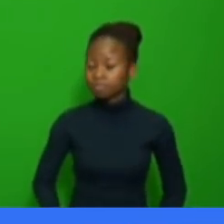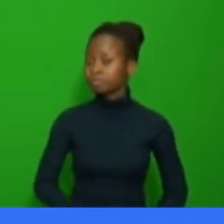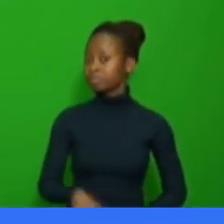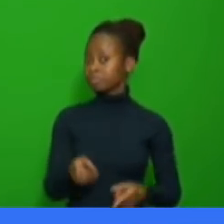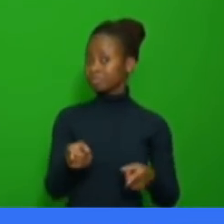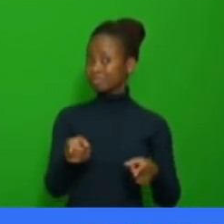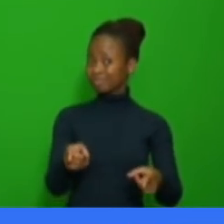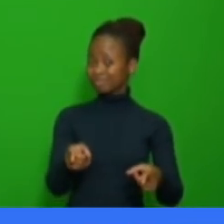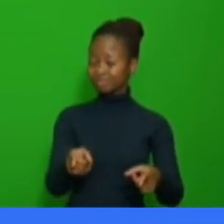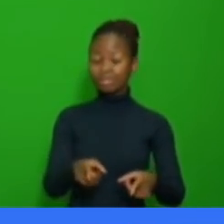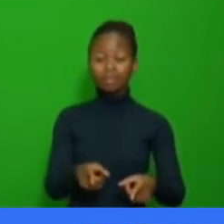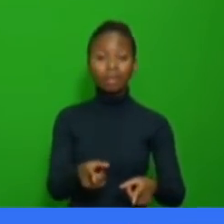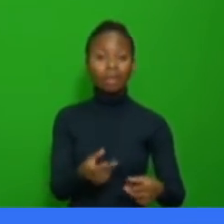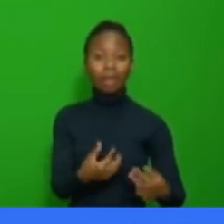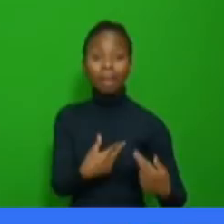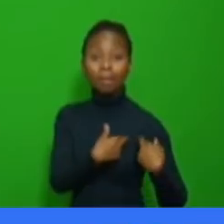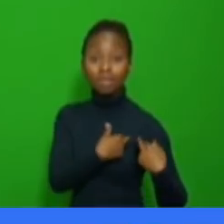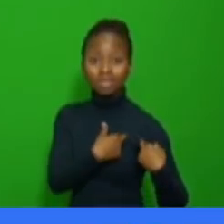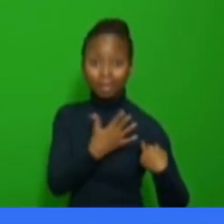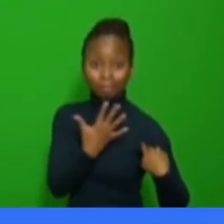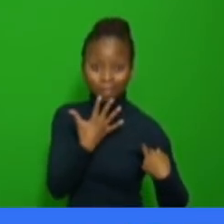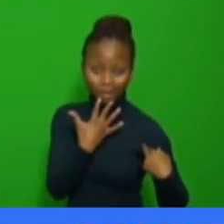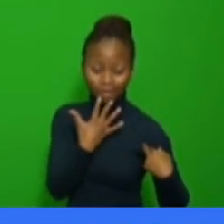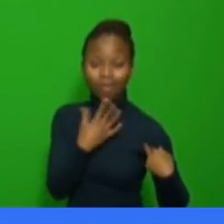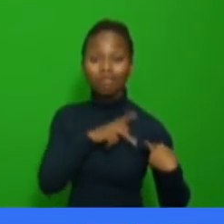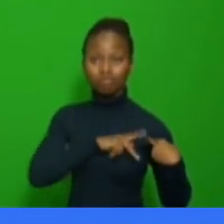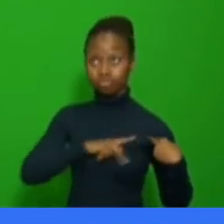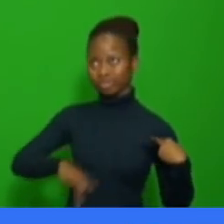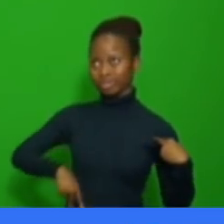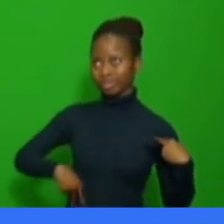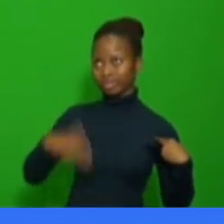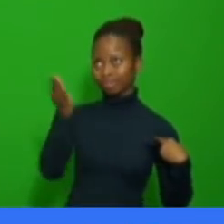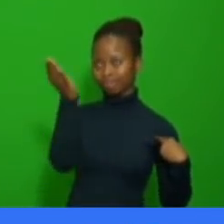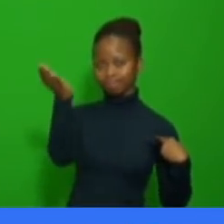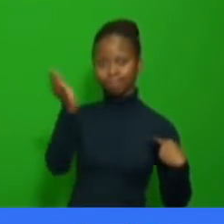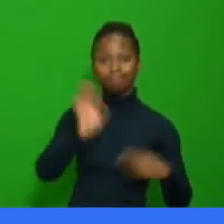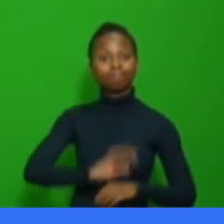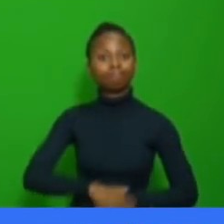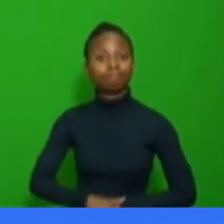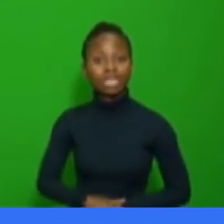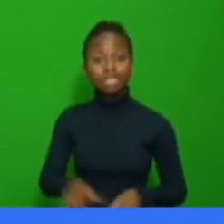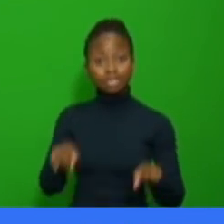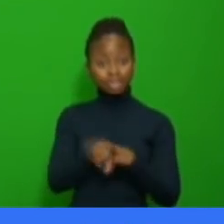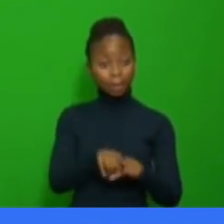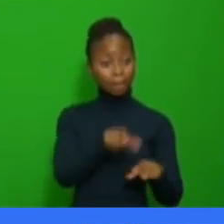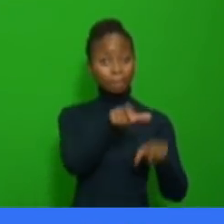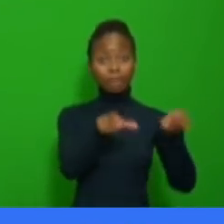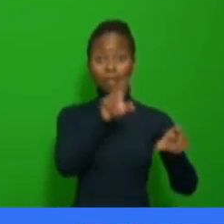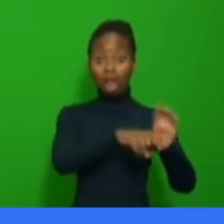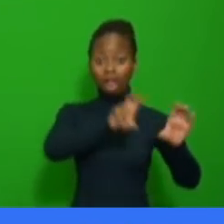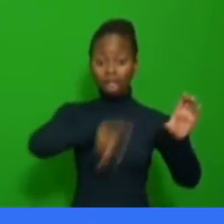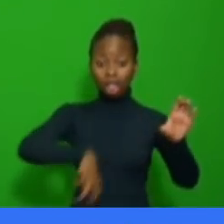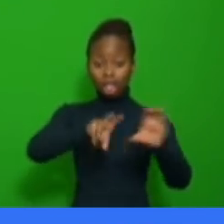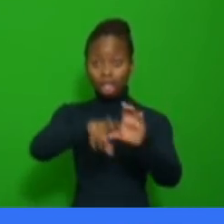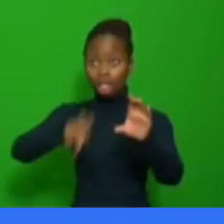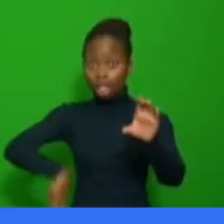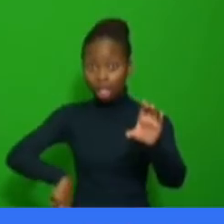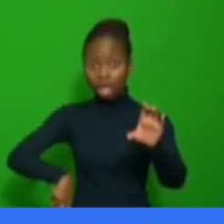preserve of the president, including any reappointment that might take